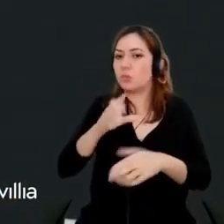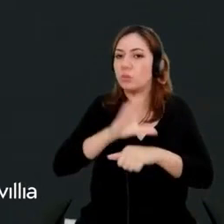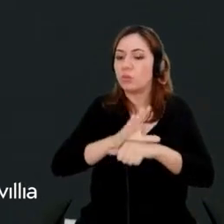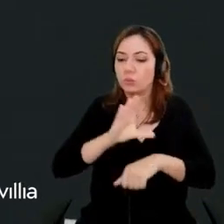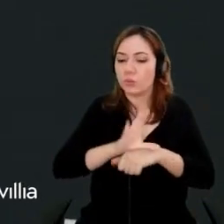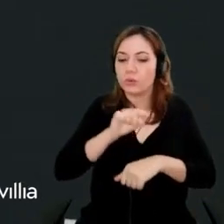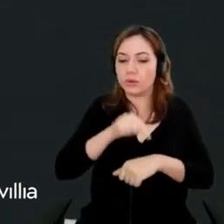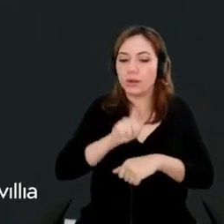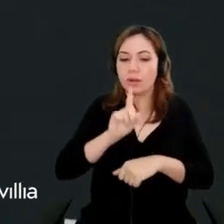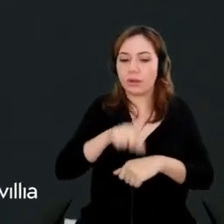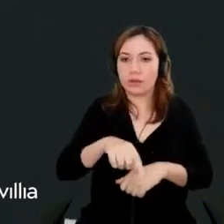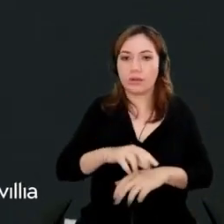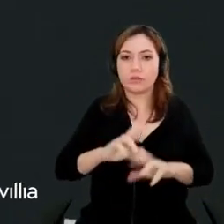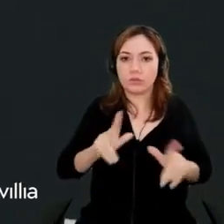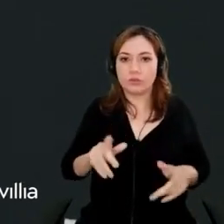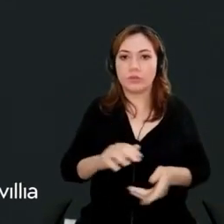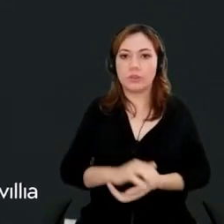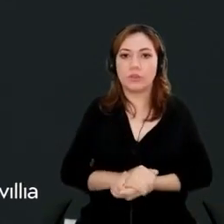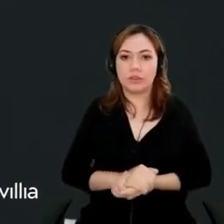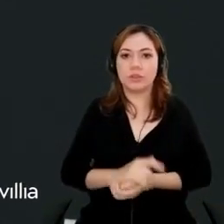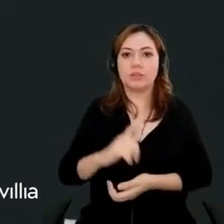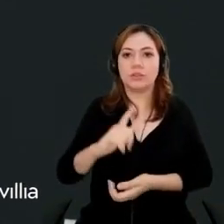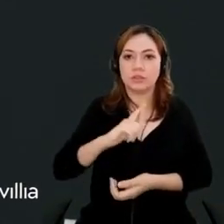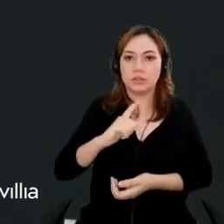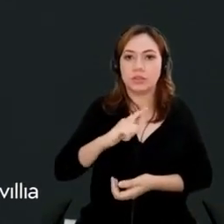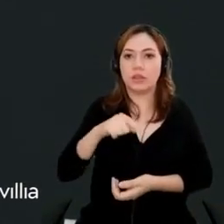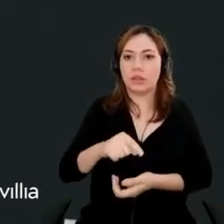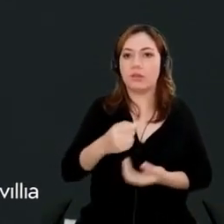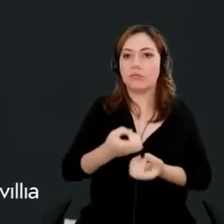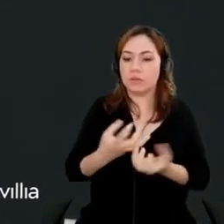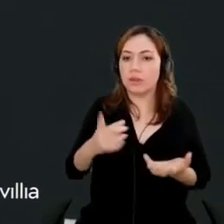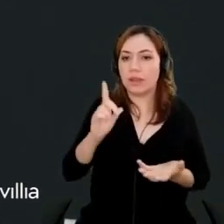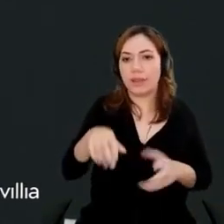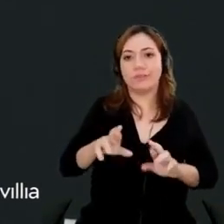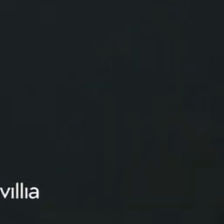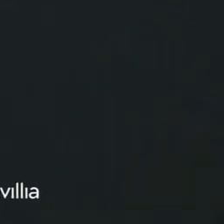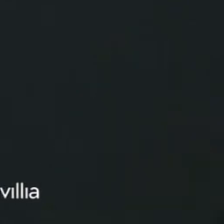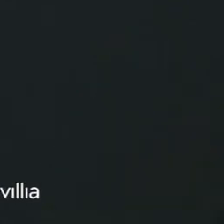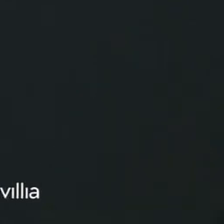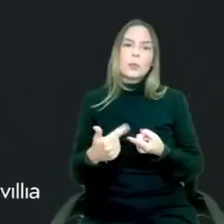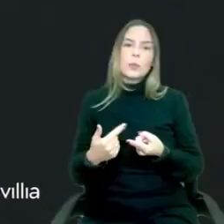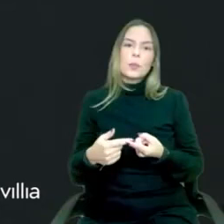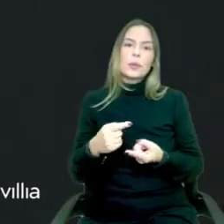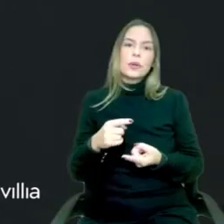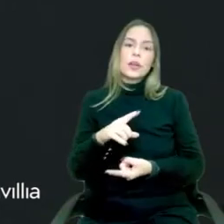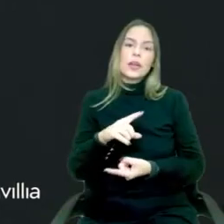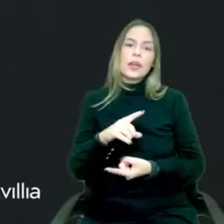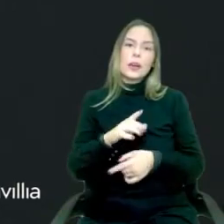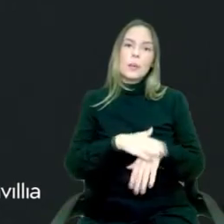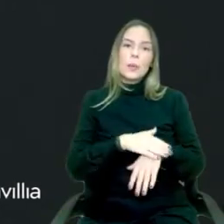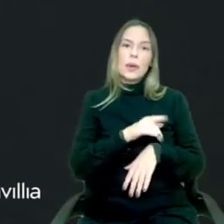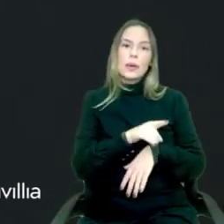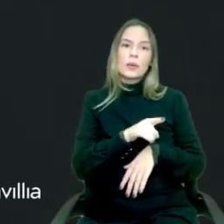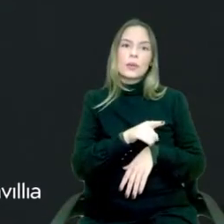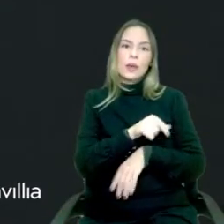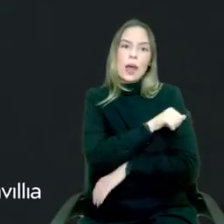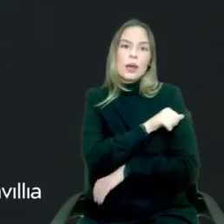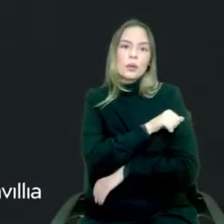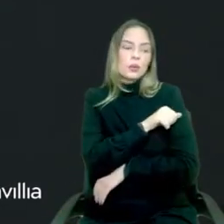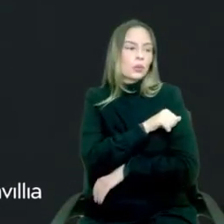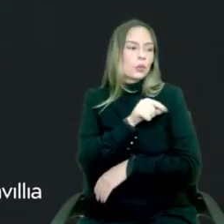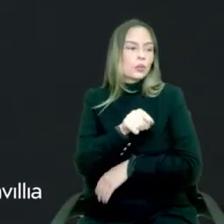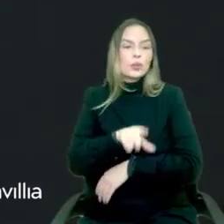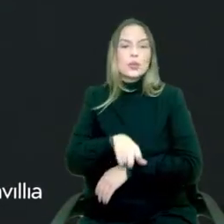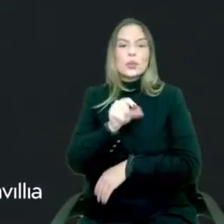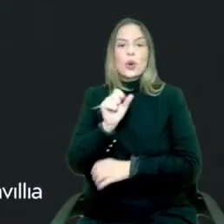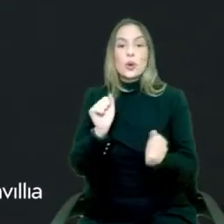The offering is very different. So when a student chooses to be with us for